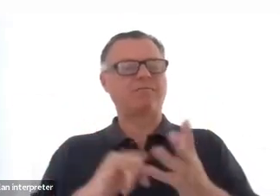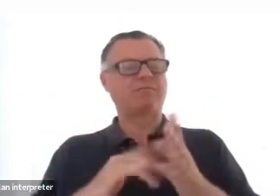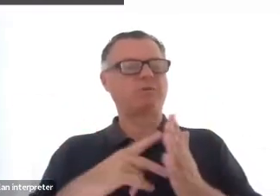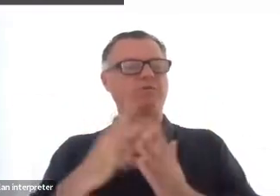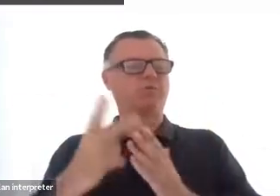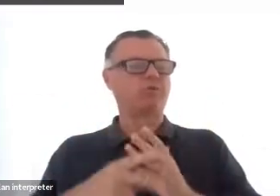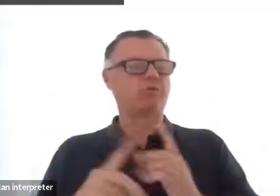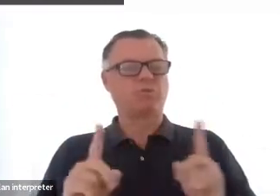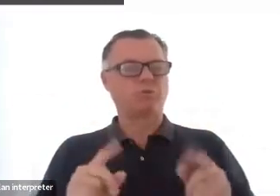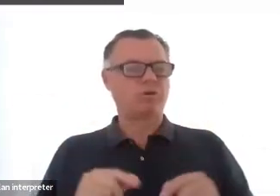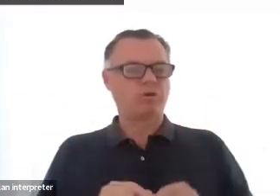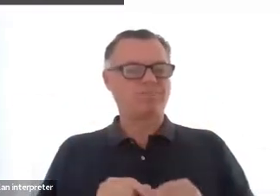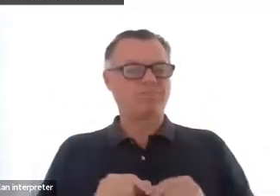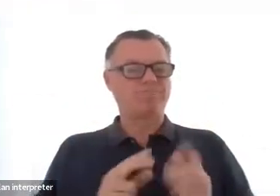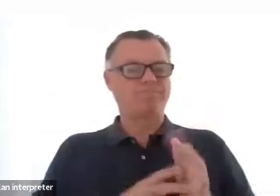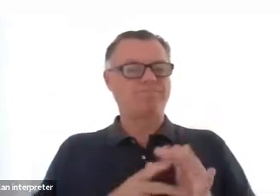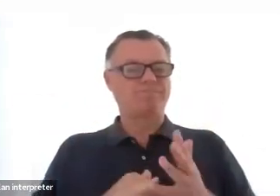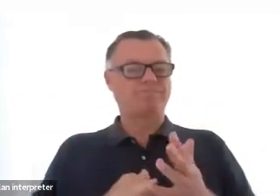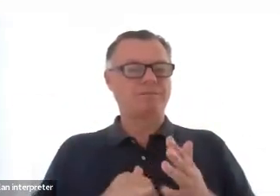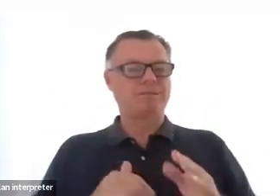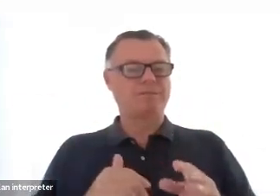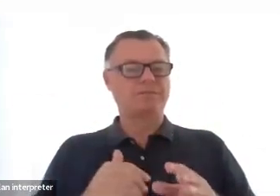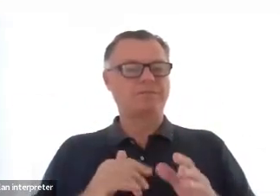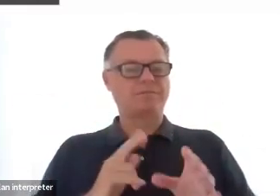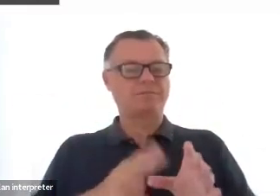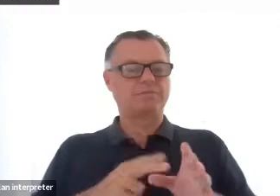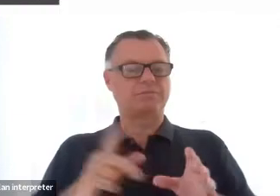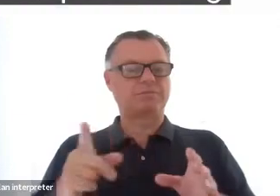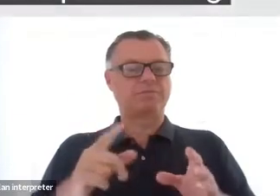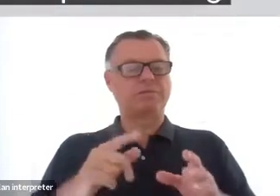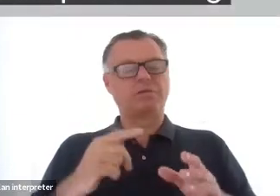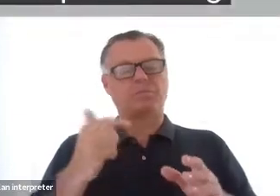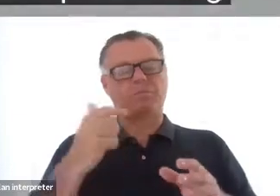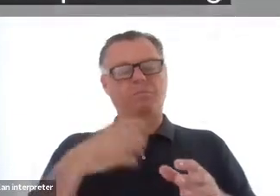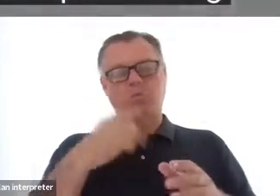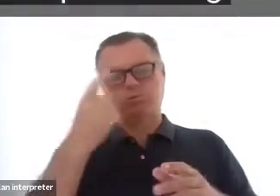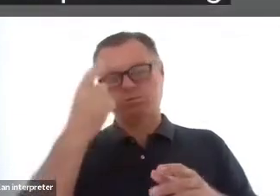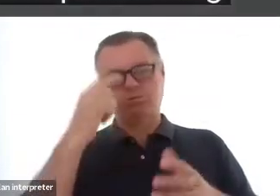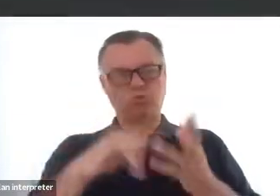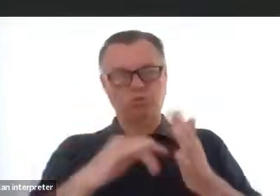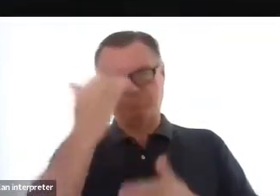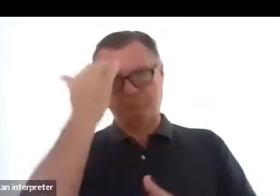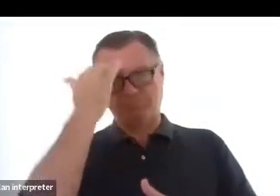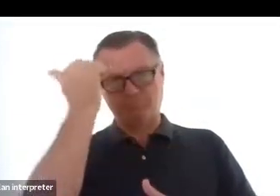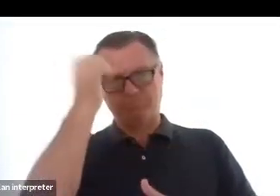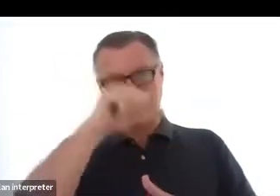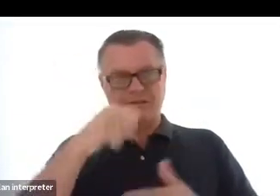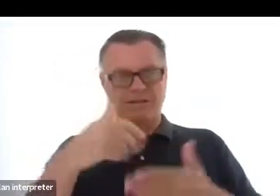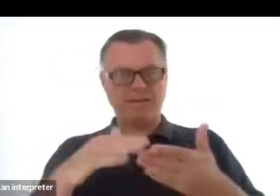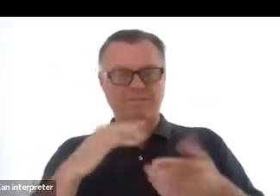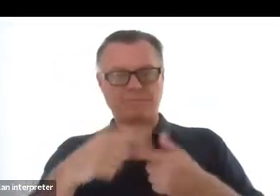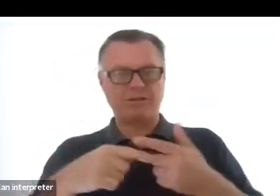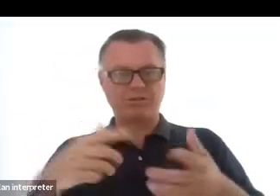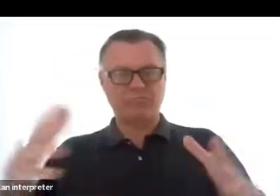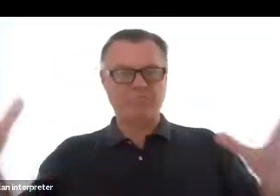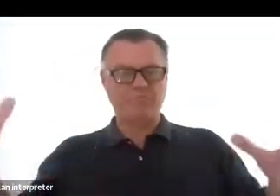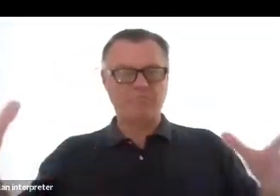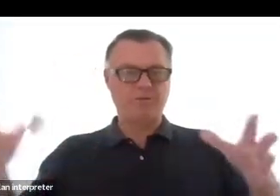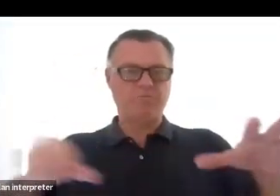participants. It combines intelligent document processing with